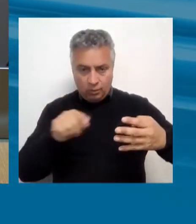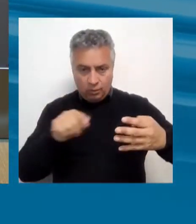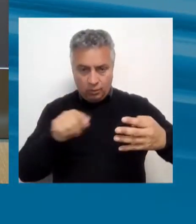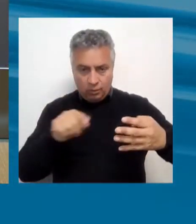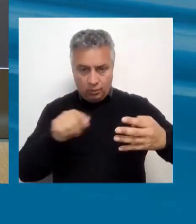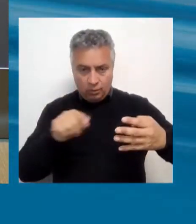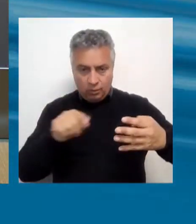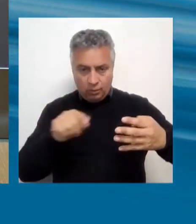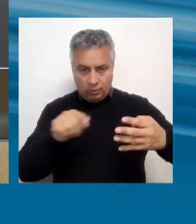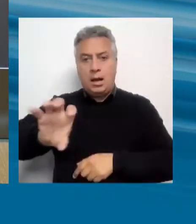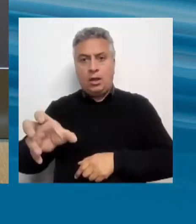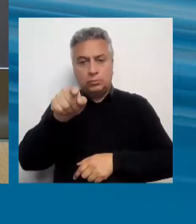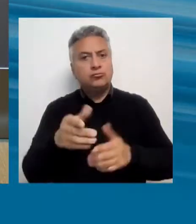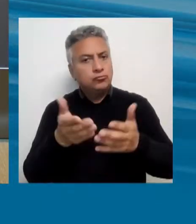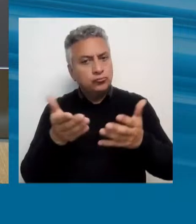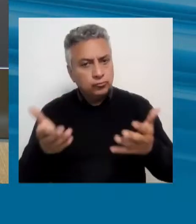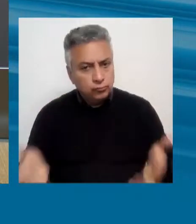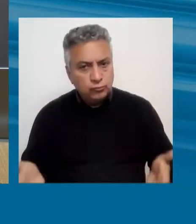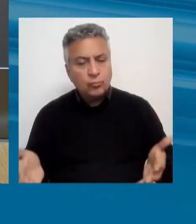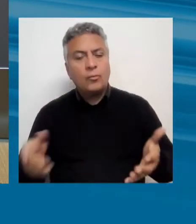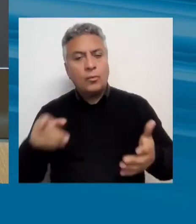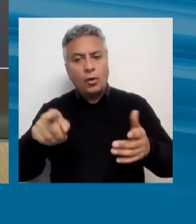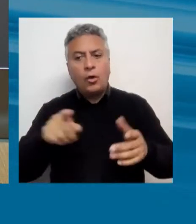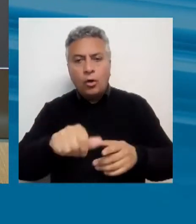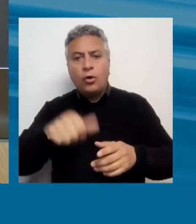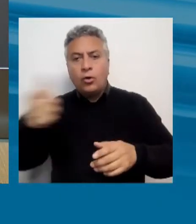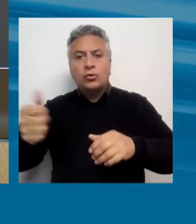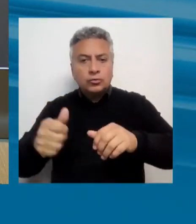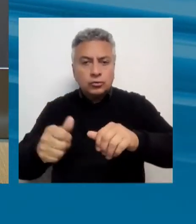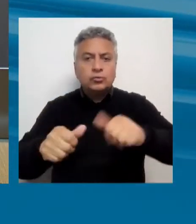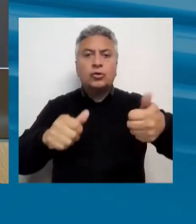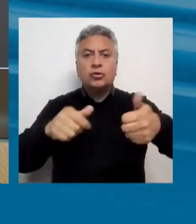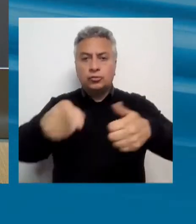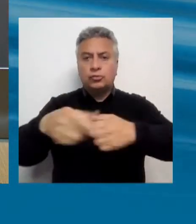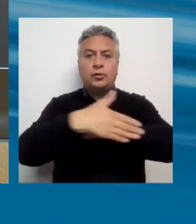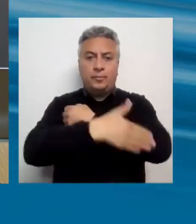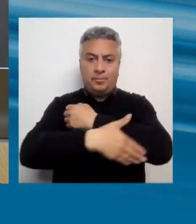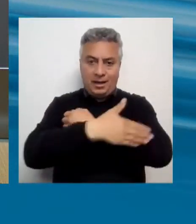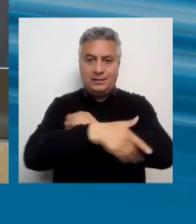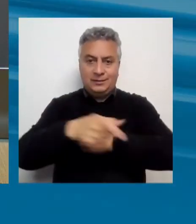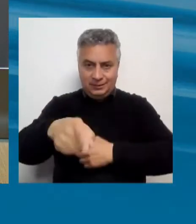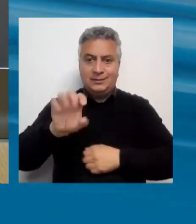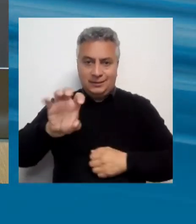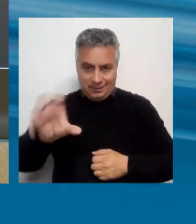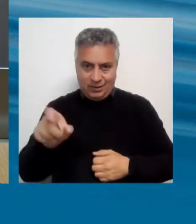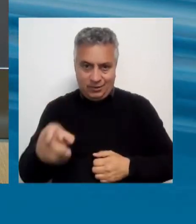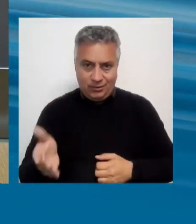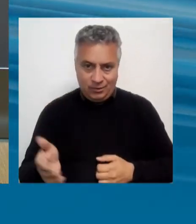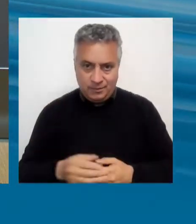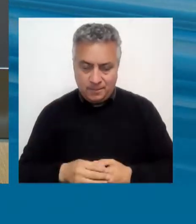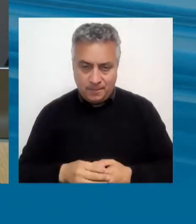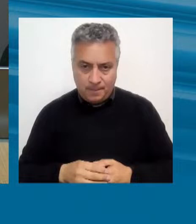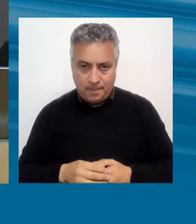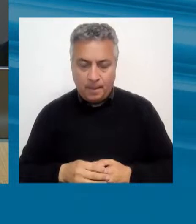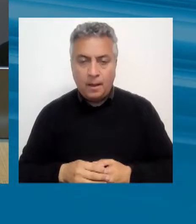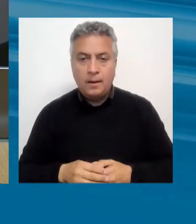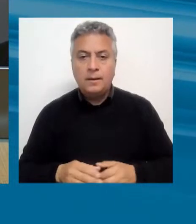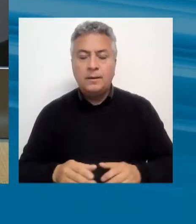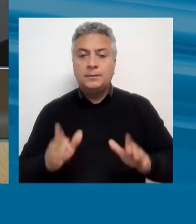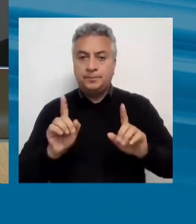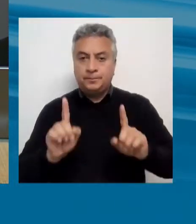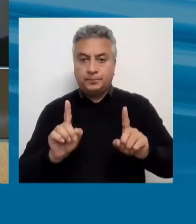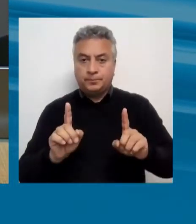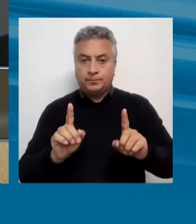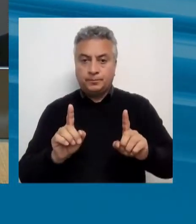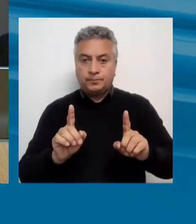think are particularly impressive, because as I read what was asked of us, it began by suggesting that, there's regressive